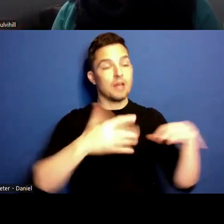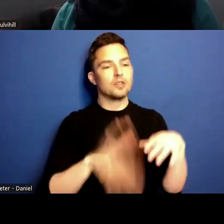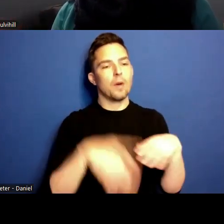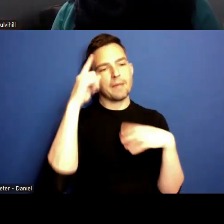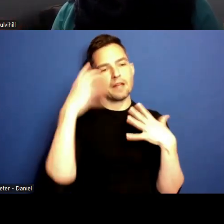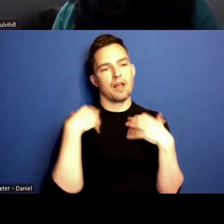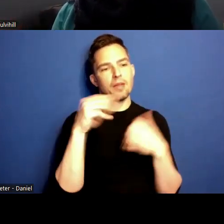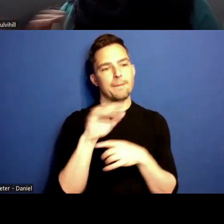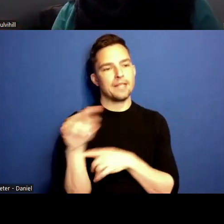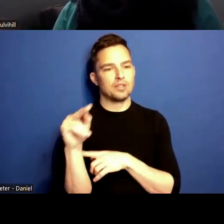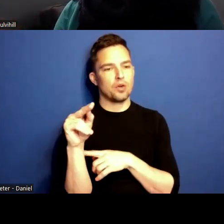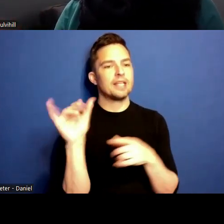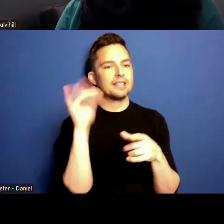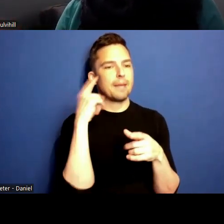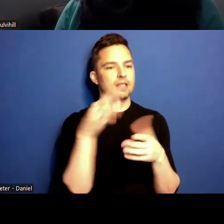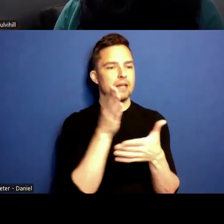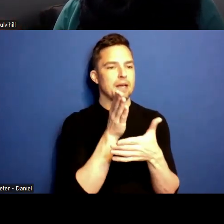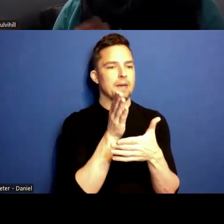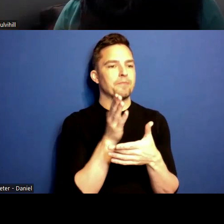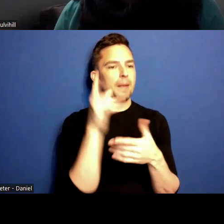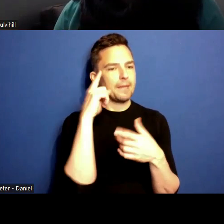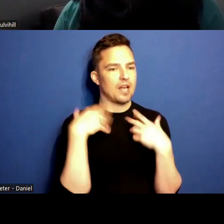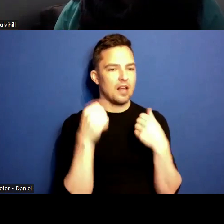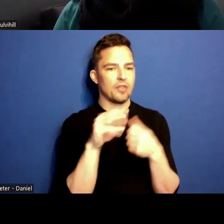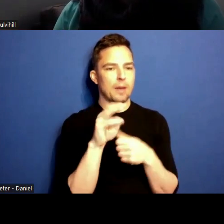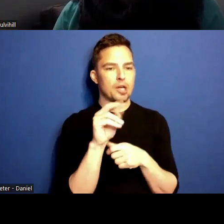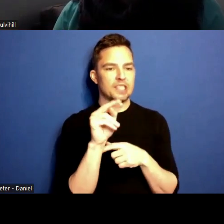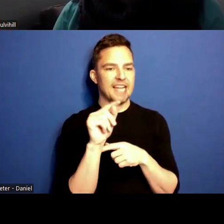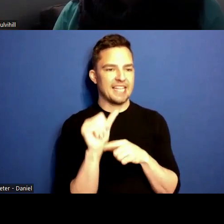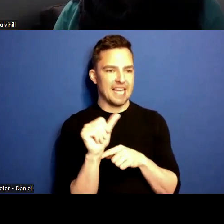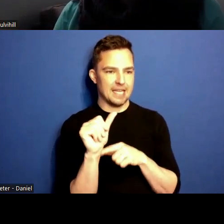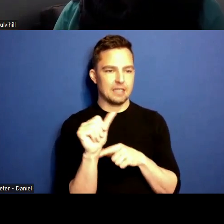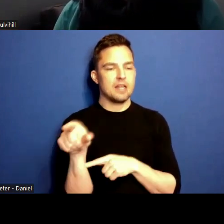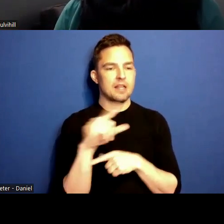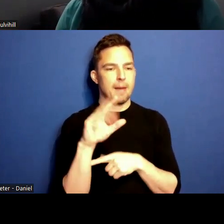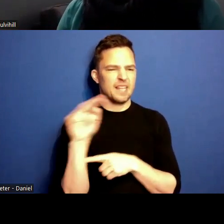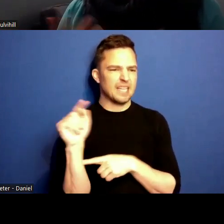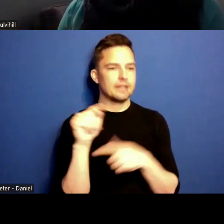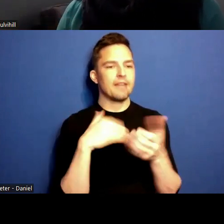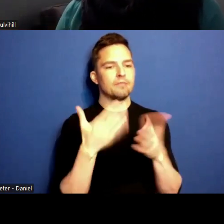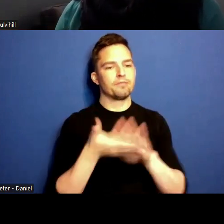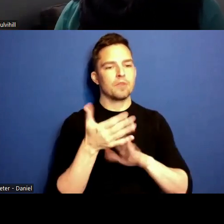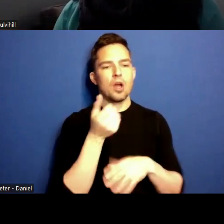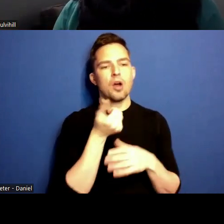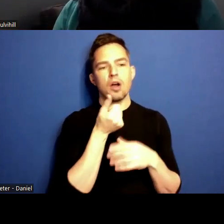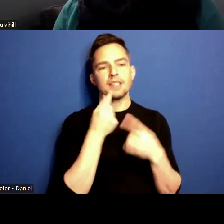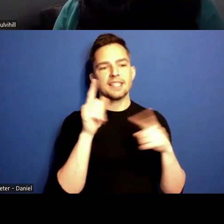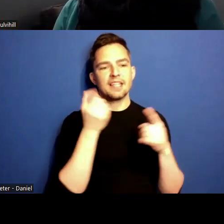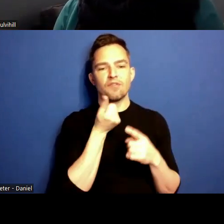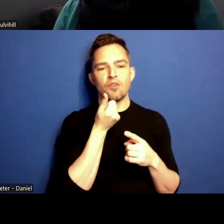very similar to Mental Health America of Montana, has run a successful warmline service. We've run ours